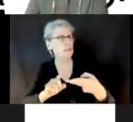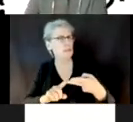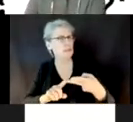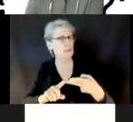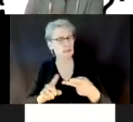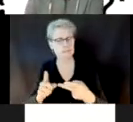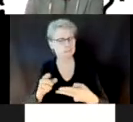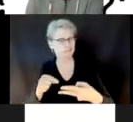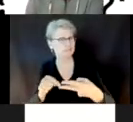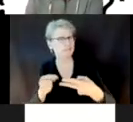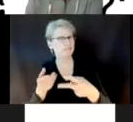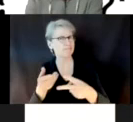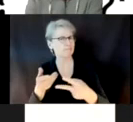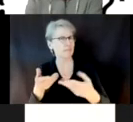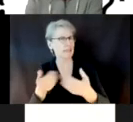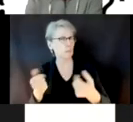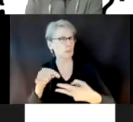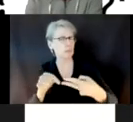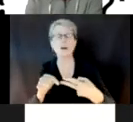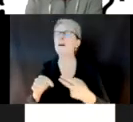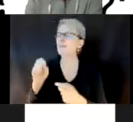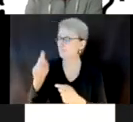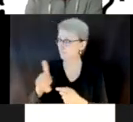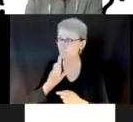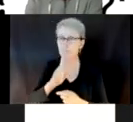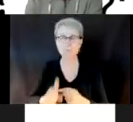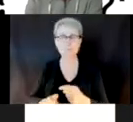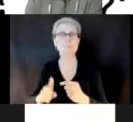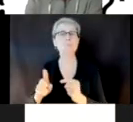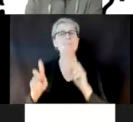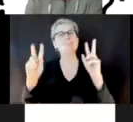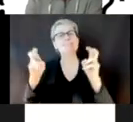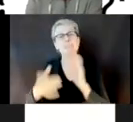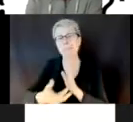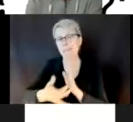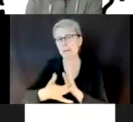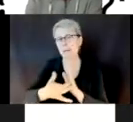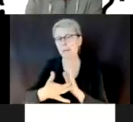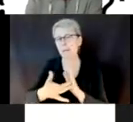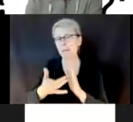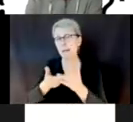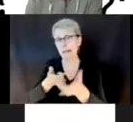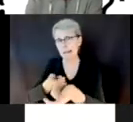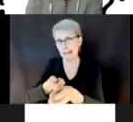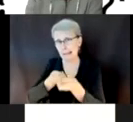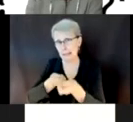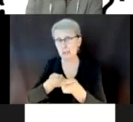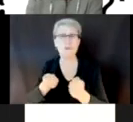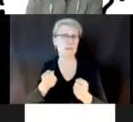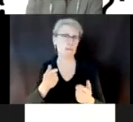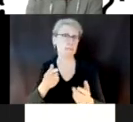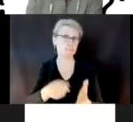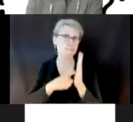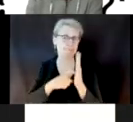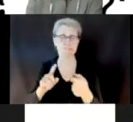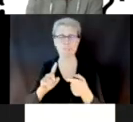separated out? Yeah, so the technical part of engagement sometimes involves promotion as well.